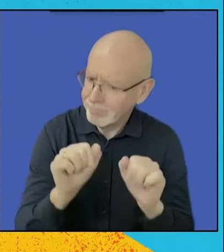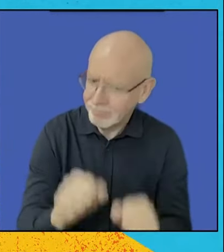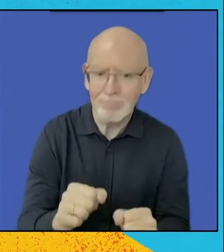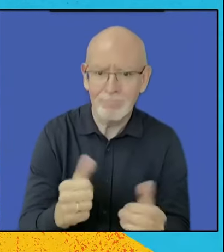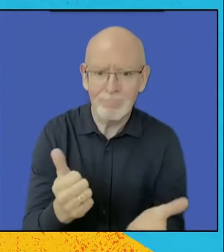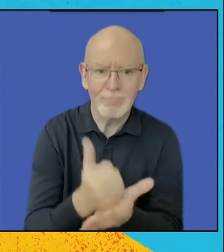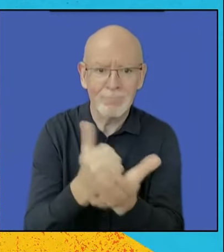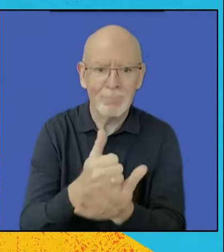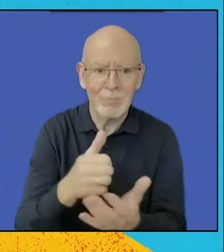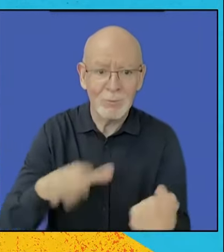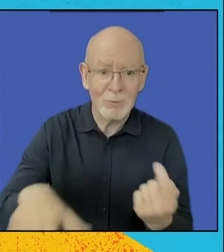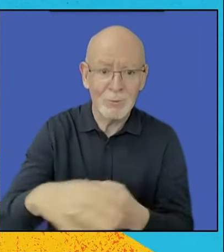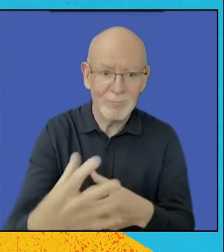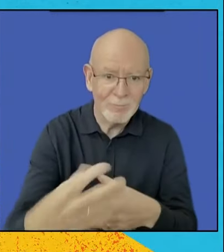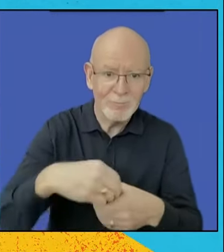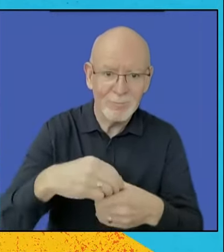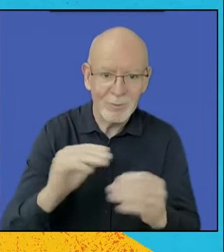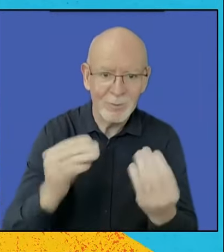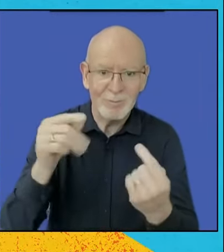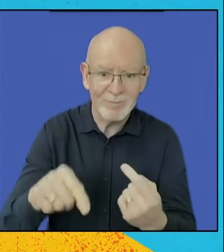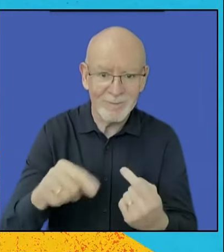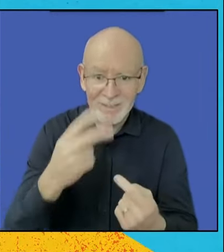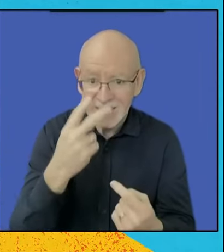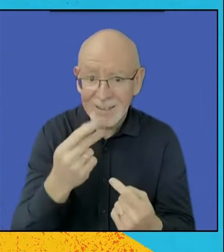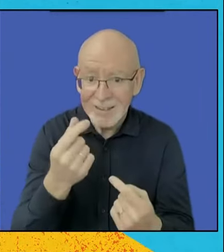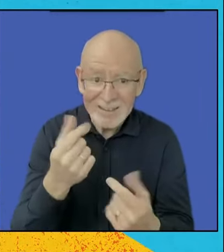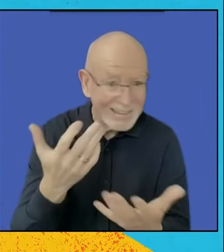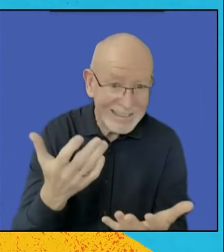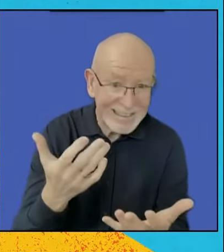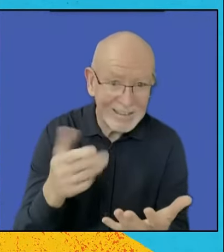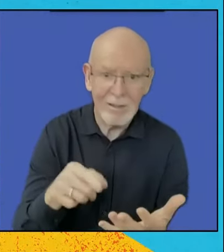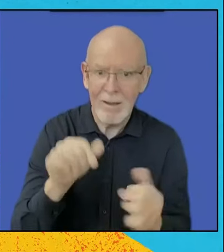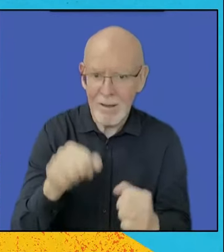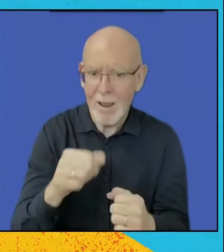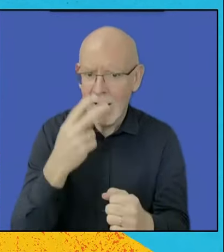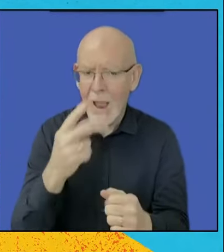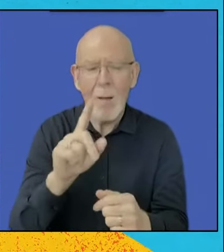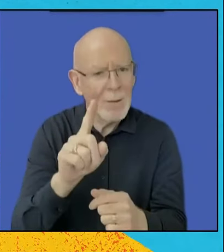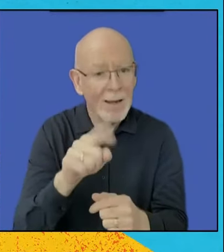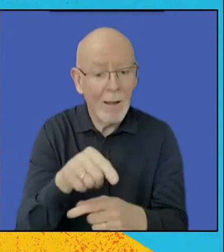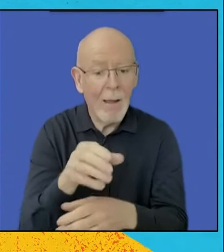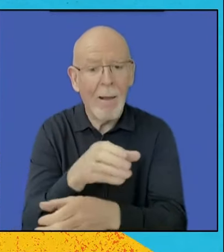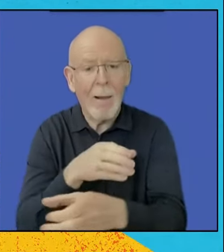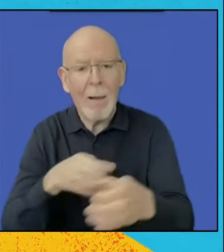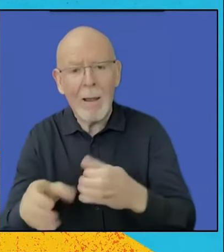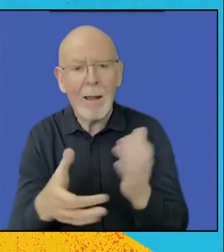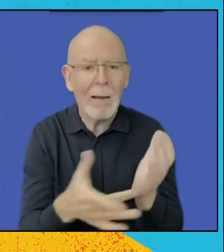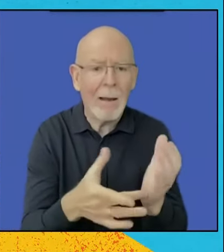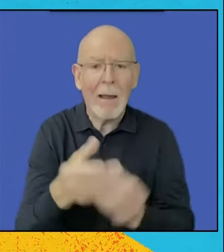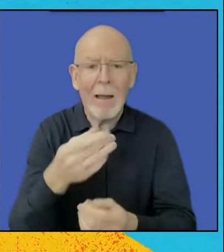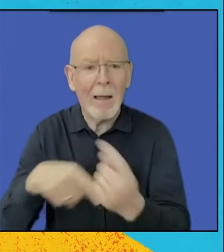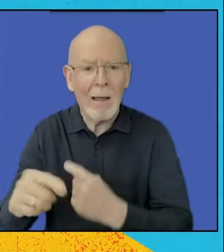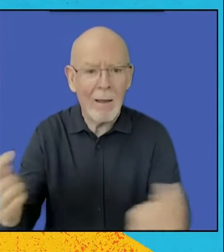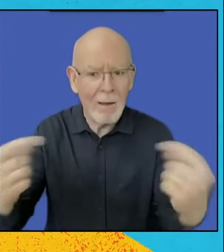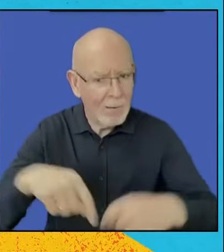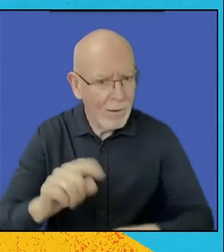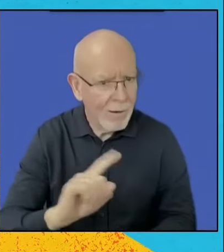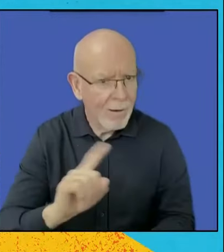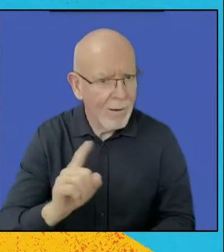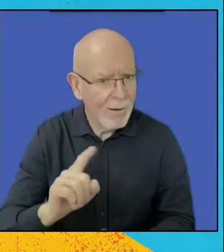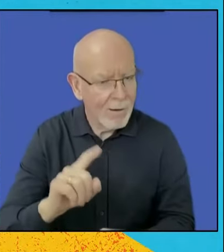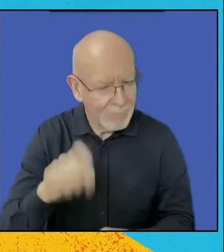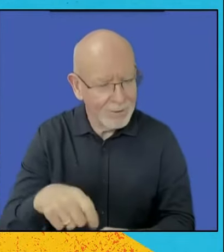By investing in meaningful child participation, we can ensure that the children contribute to decision-making processes that will affect